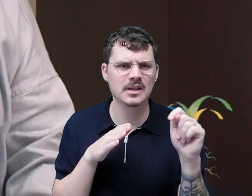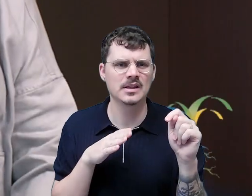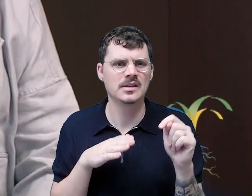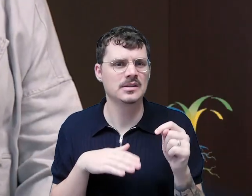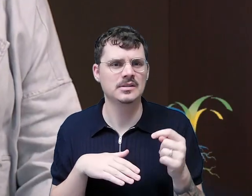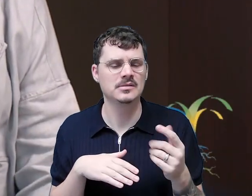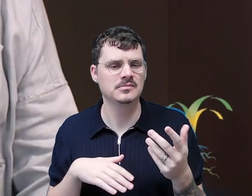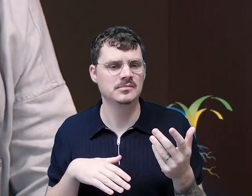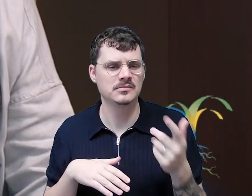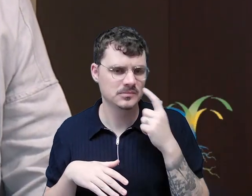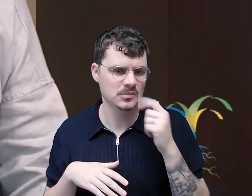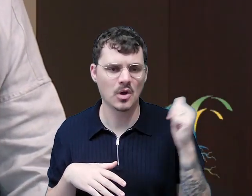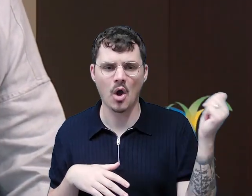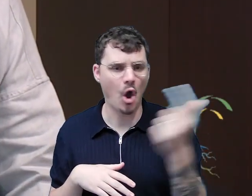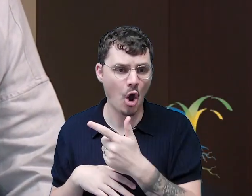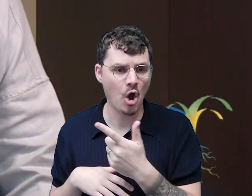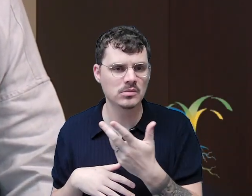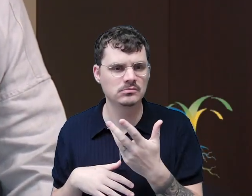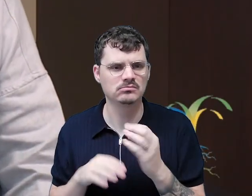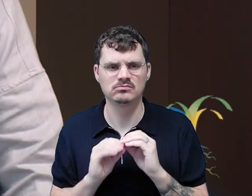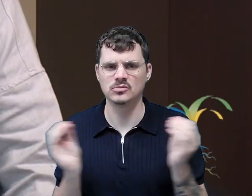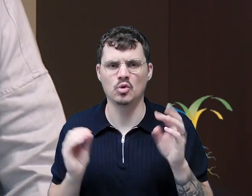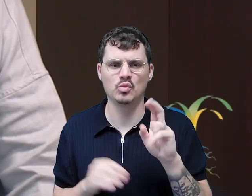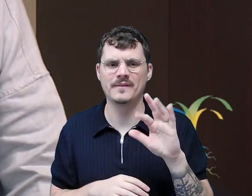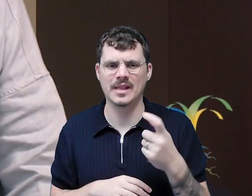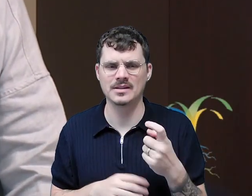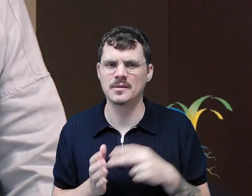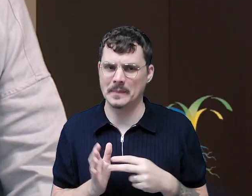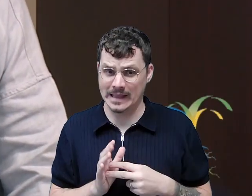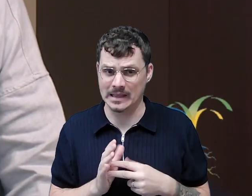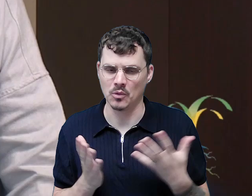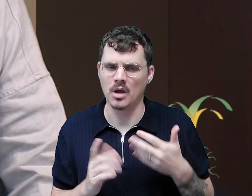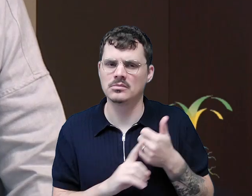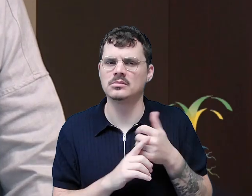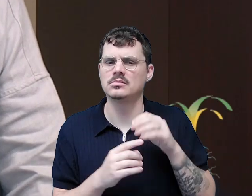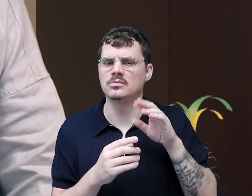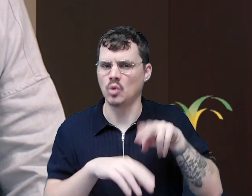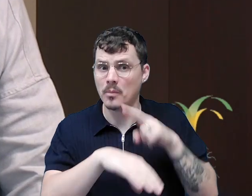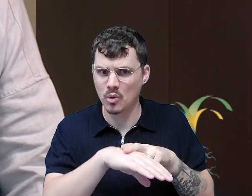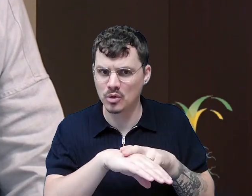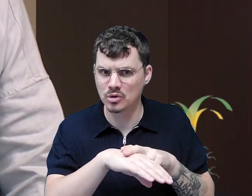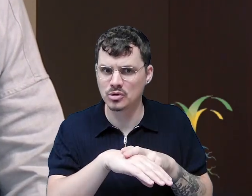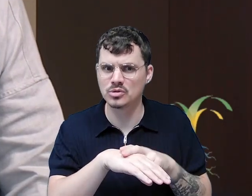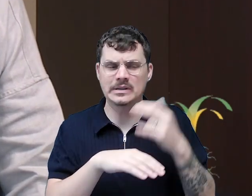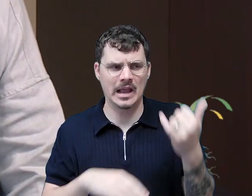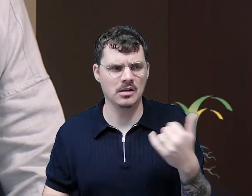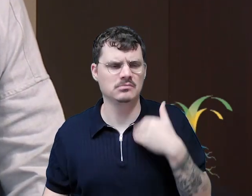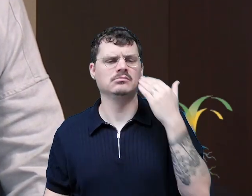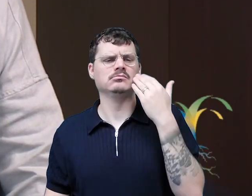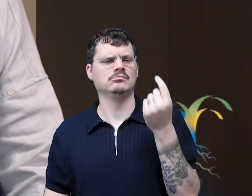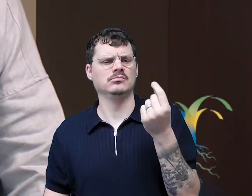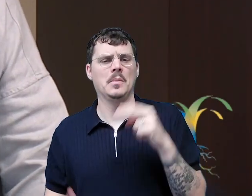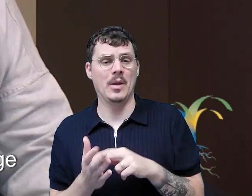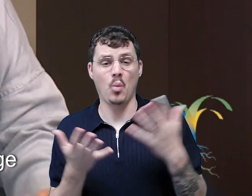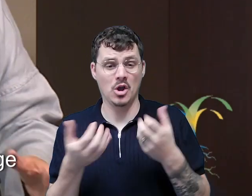scratched her feet. She was really nice about it. They were all absent, which means perfectly normal. So what does that tell